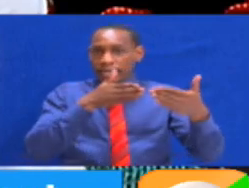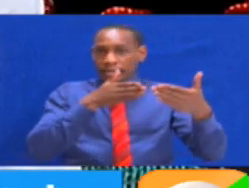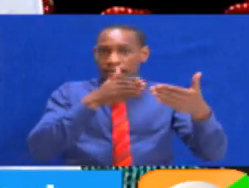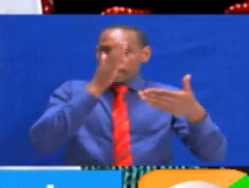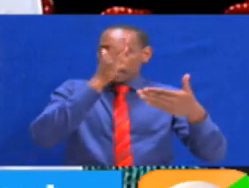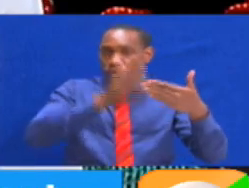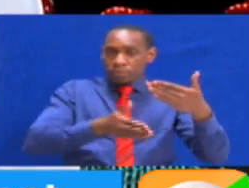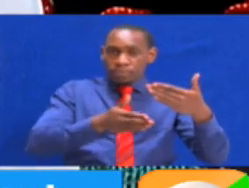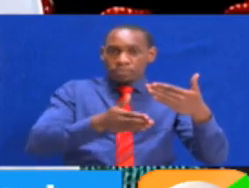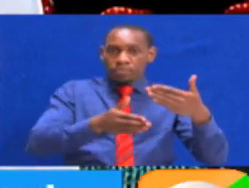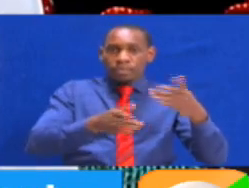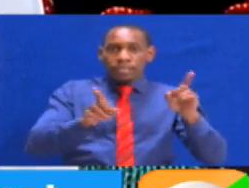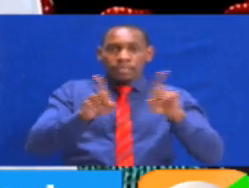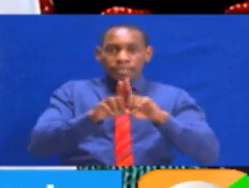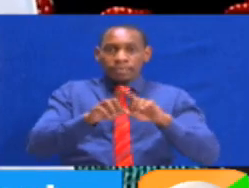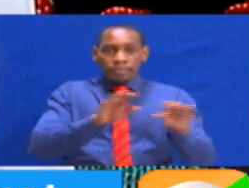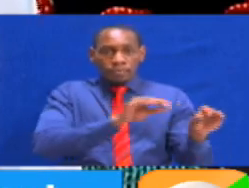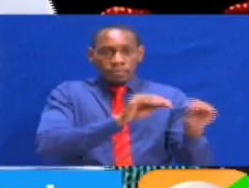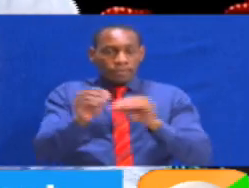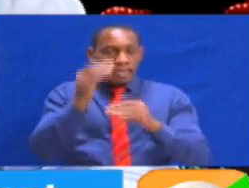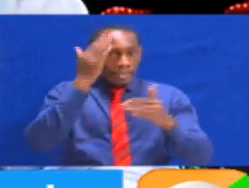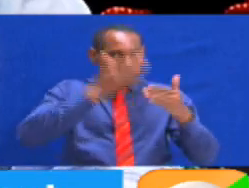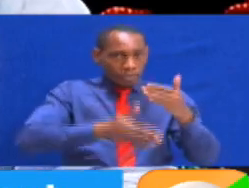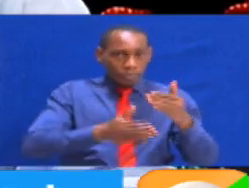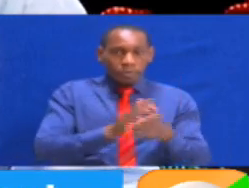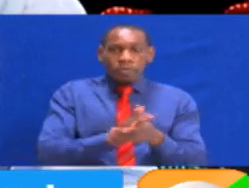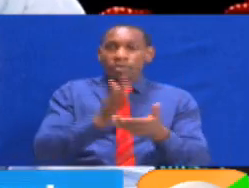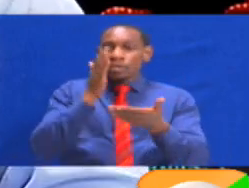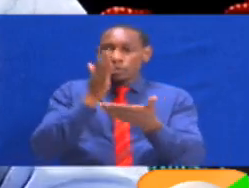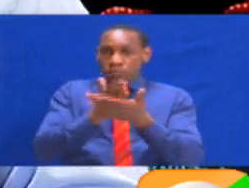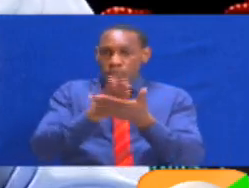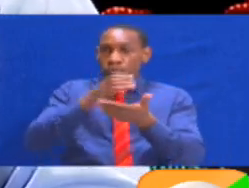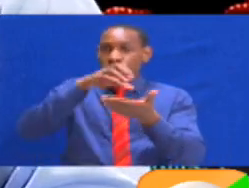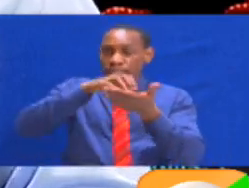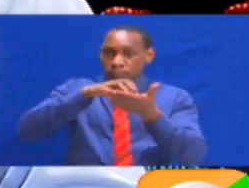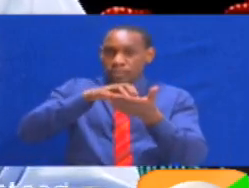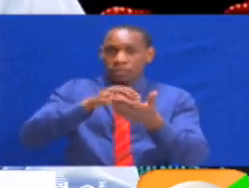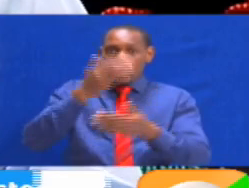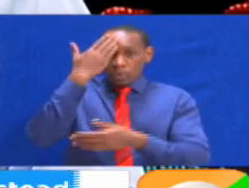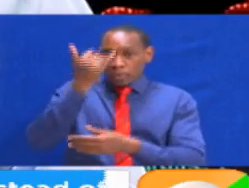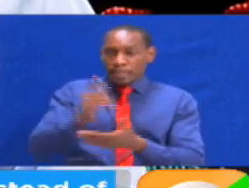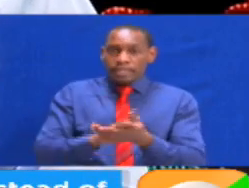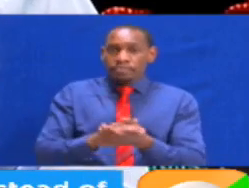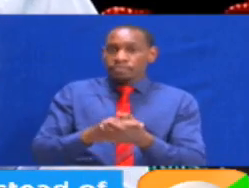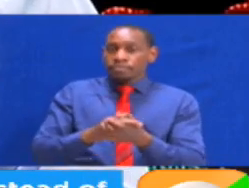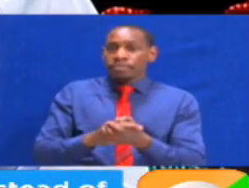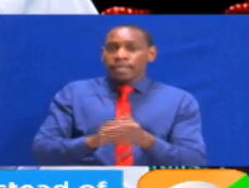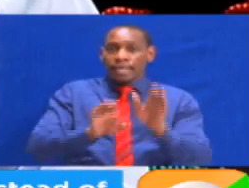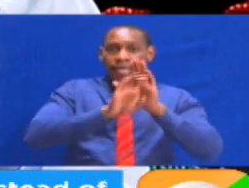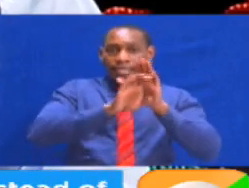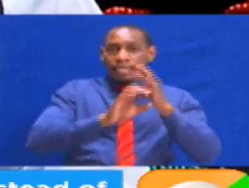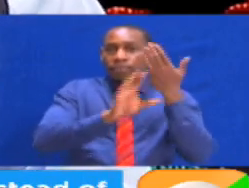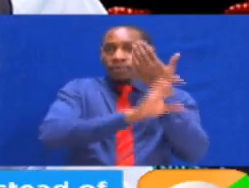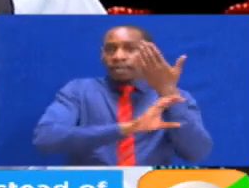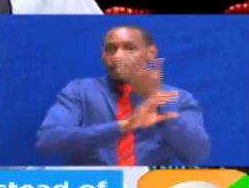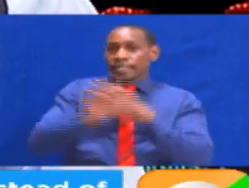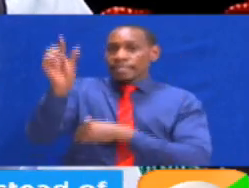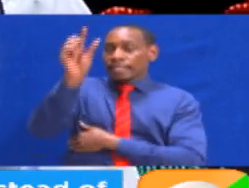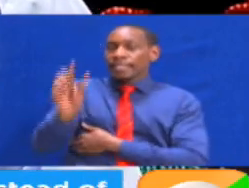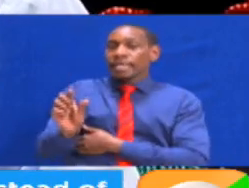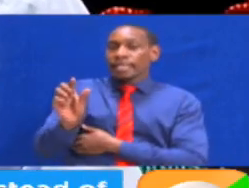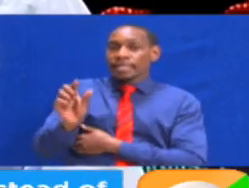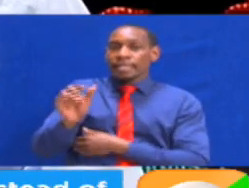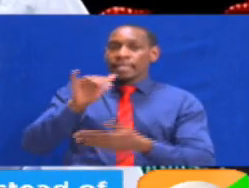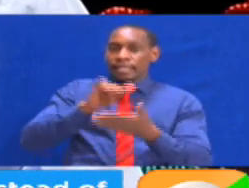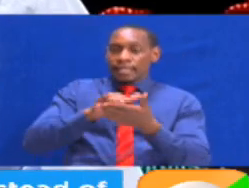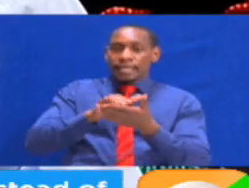them be movement restrictions in reality on the ground. Because you look at countries like Italy,